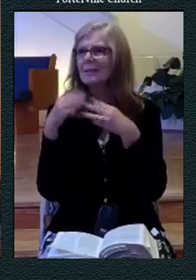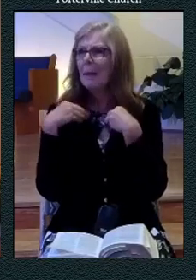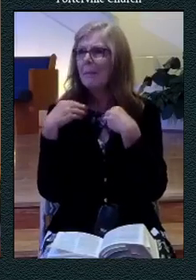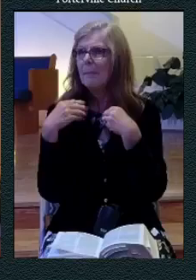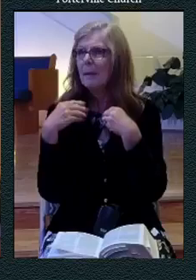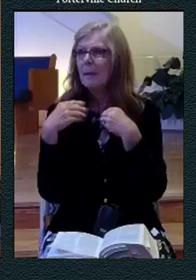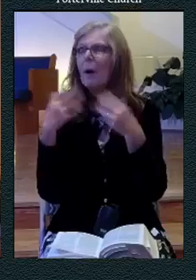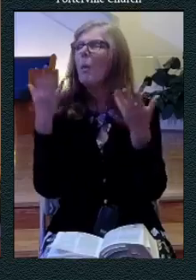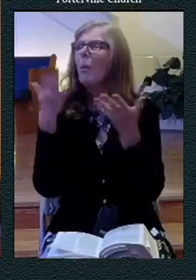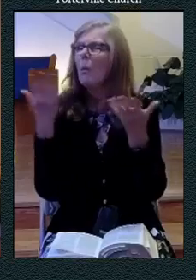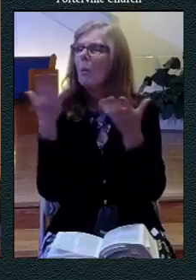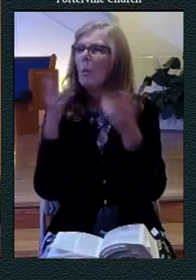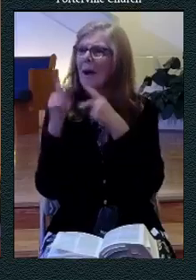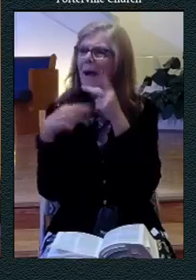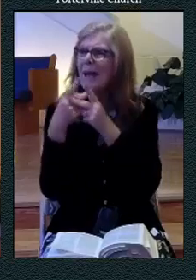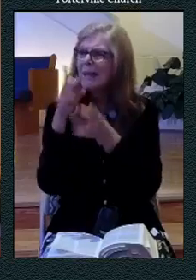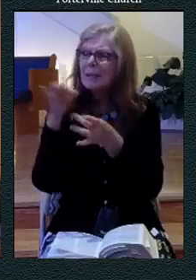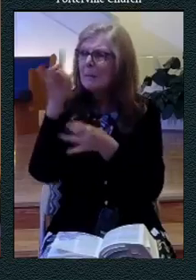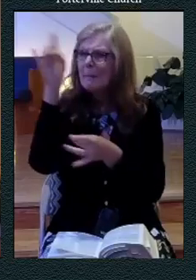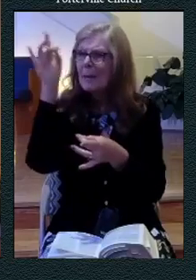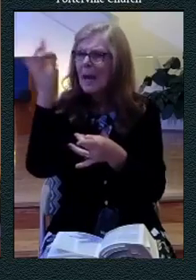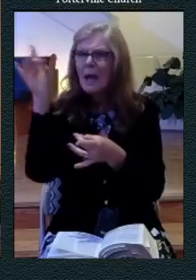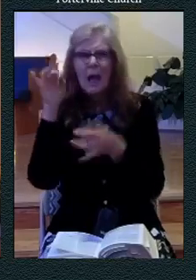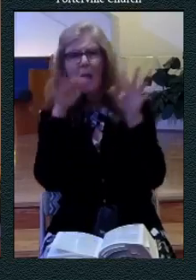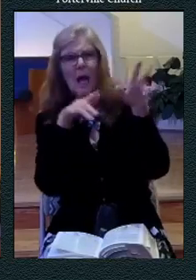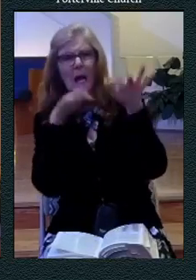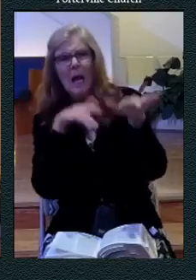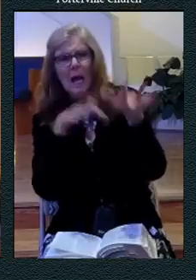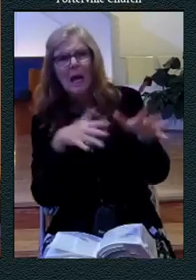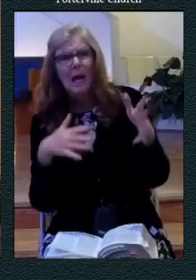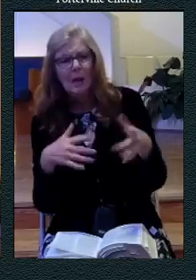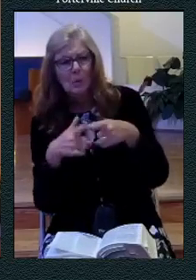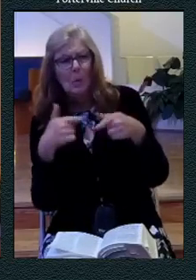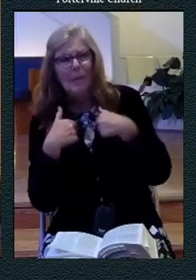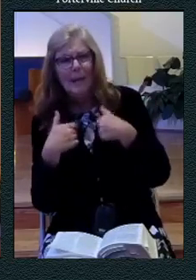what kind of spiritual abracadabra is this?